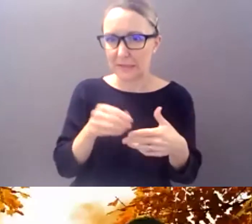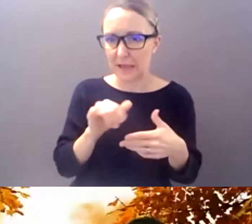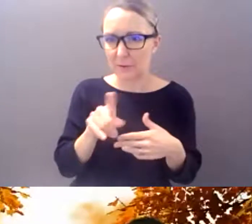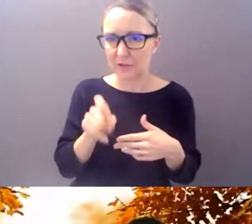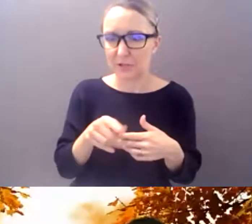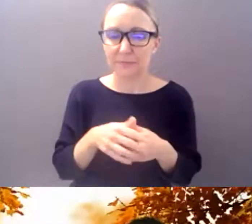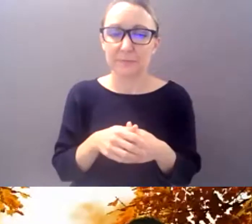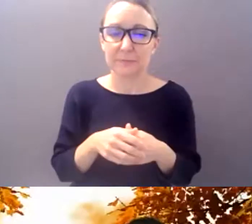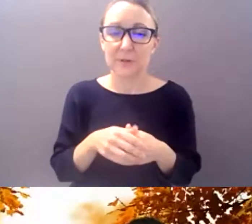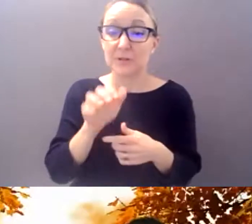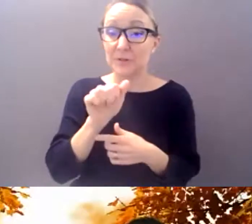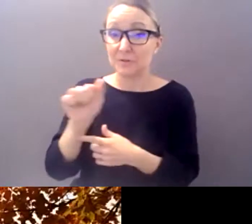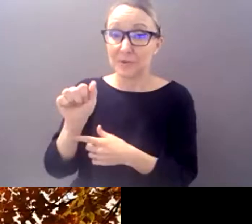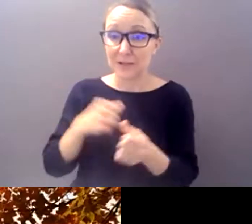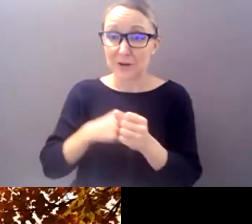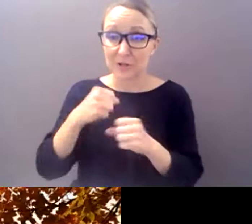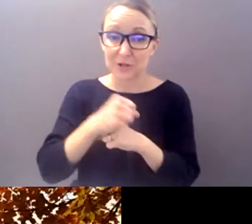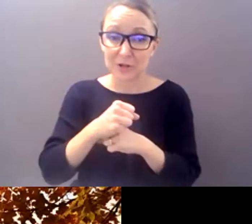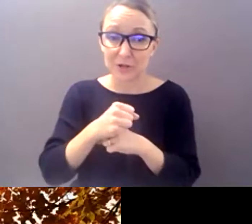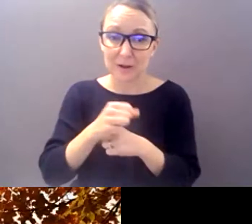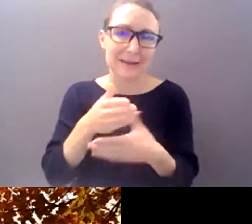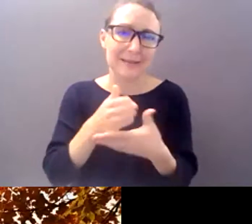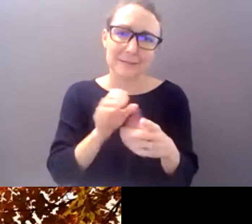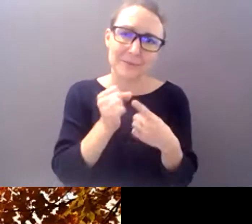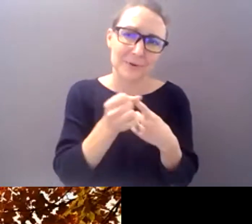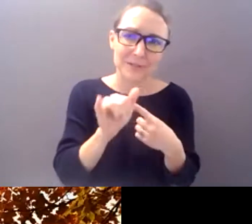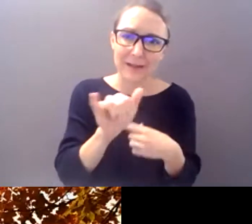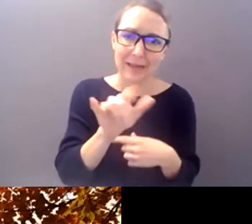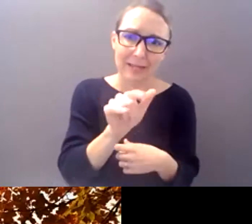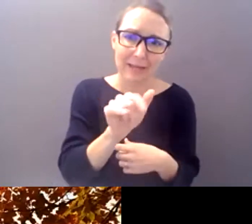the AAA structure, I mean, in some cases, like in LA, they have a